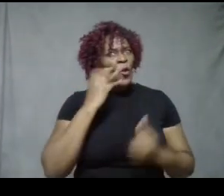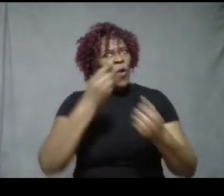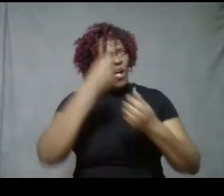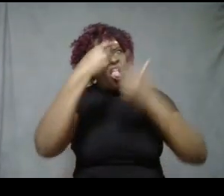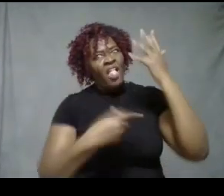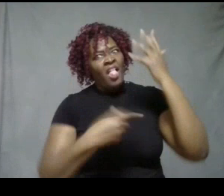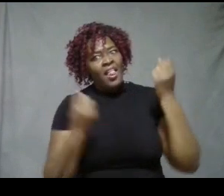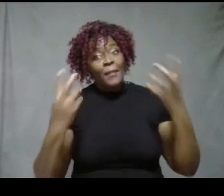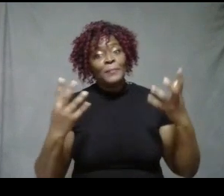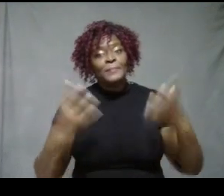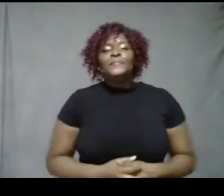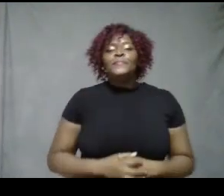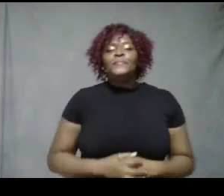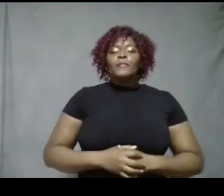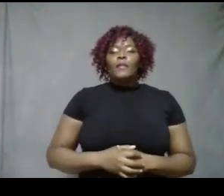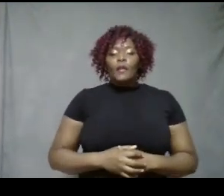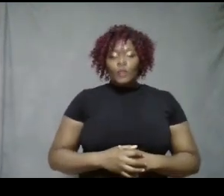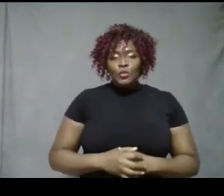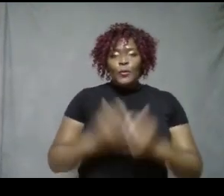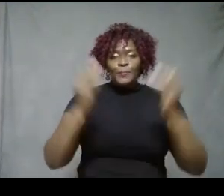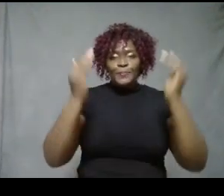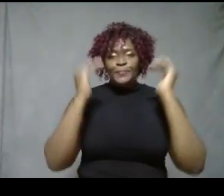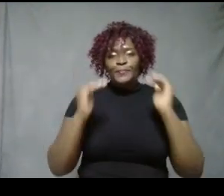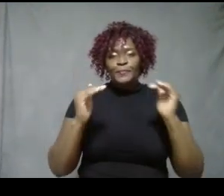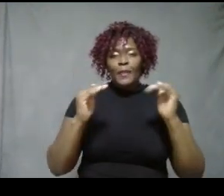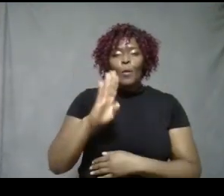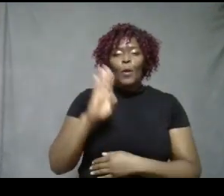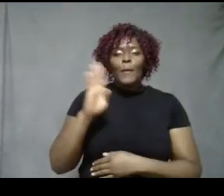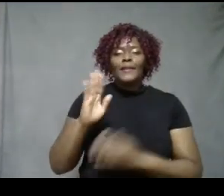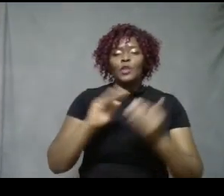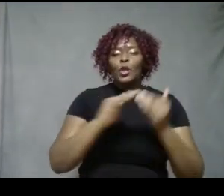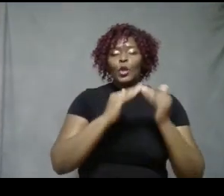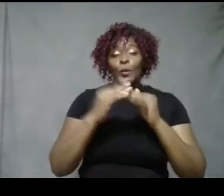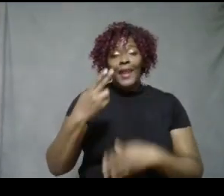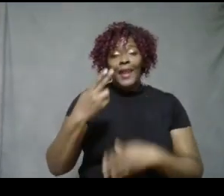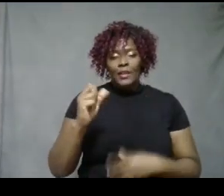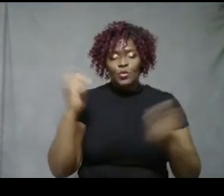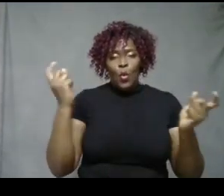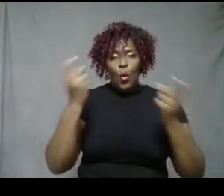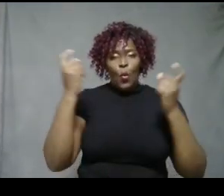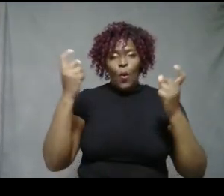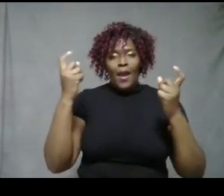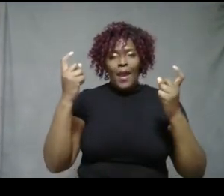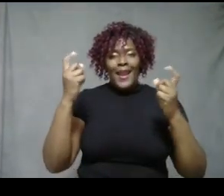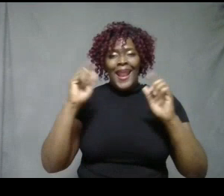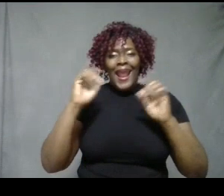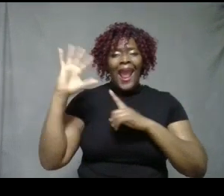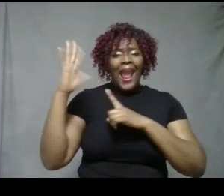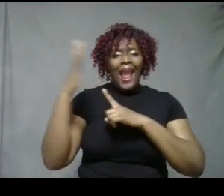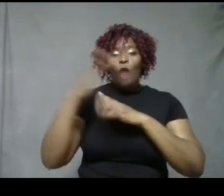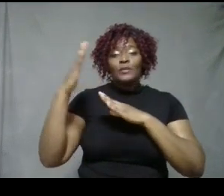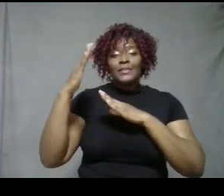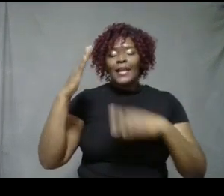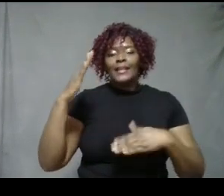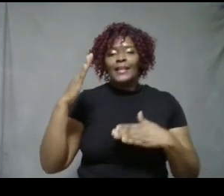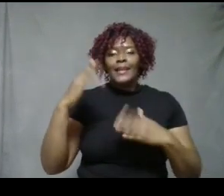So. Following that, the Boynton Beach Community High School won Outstanding Depiction of Life in Boynton Beach as